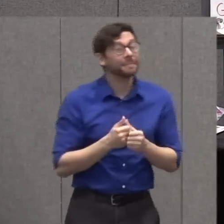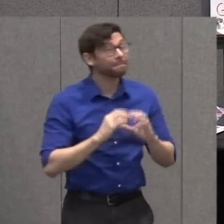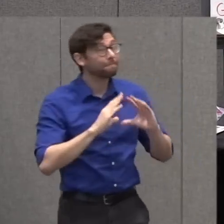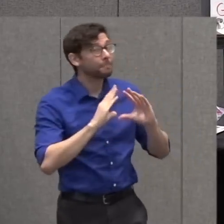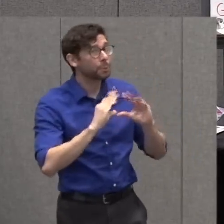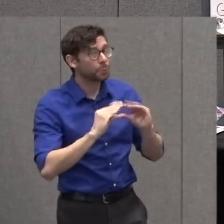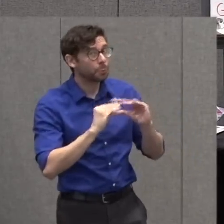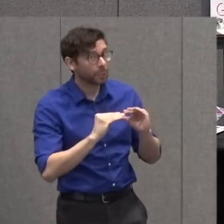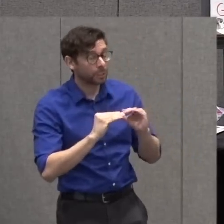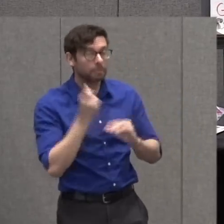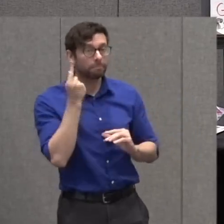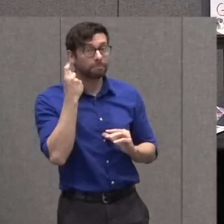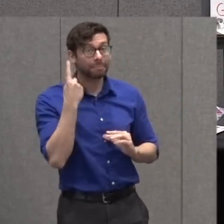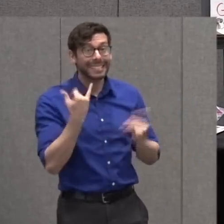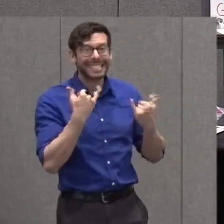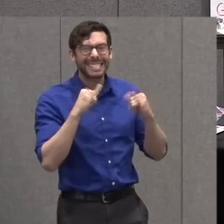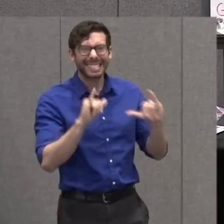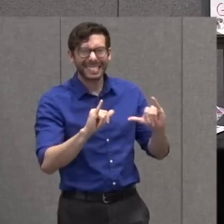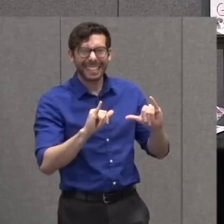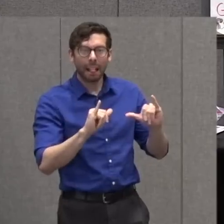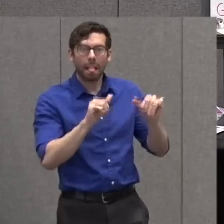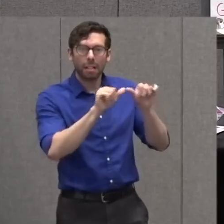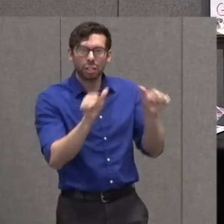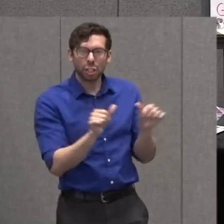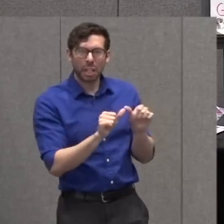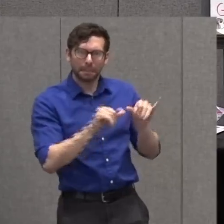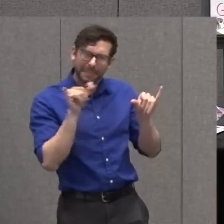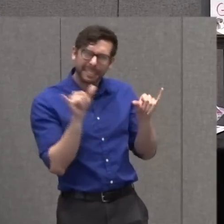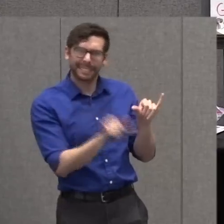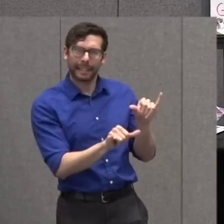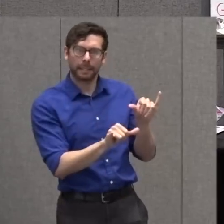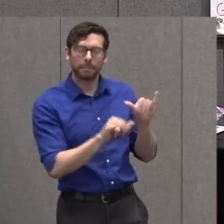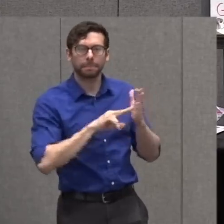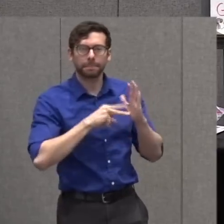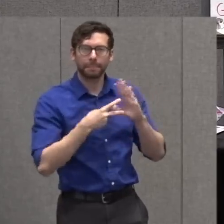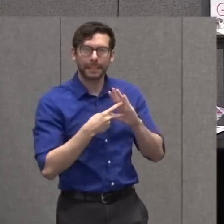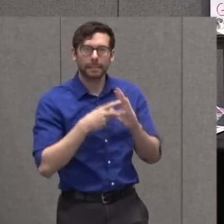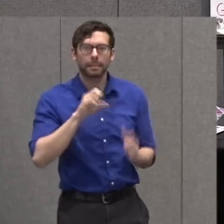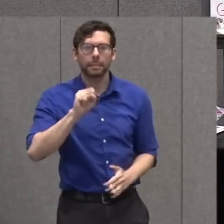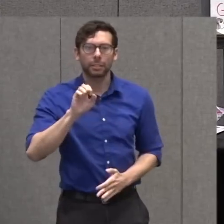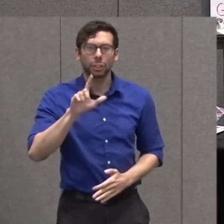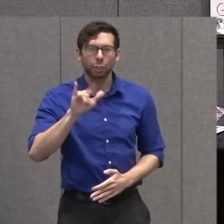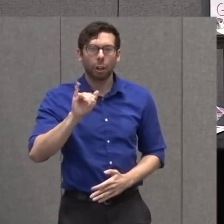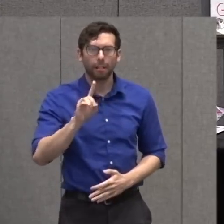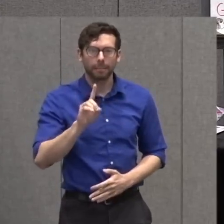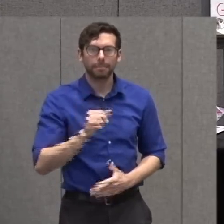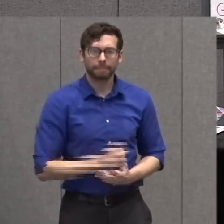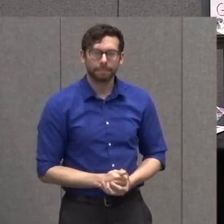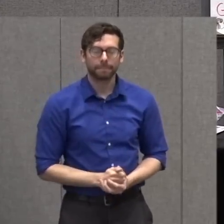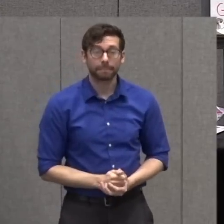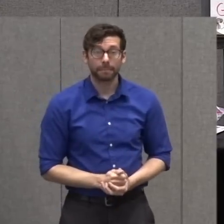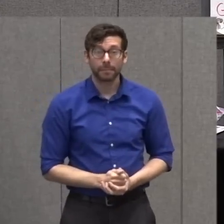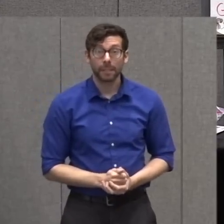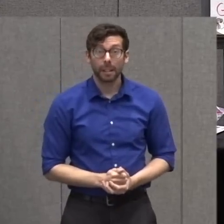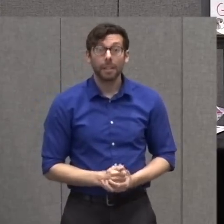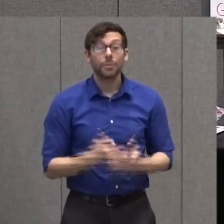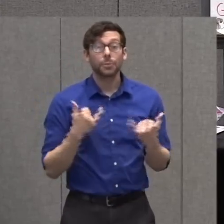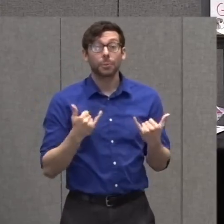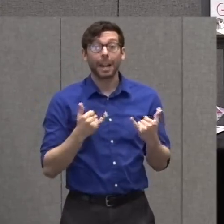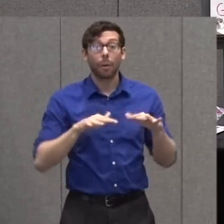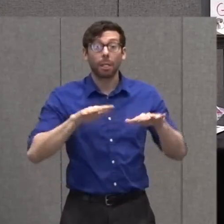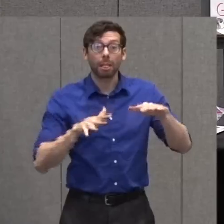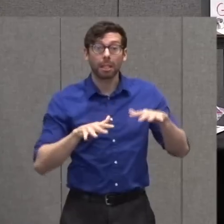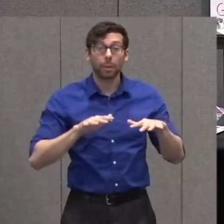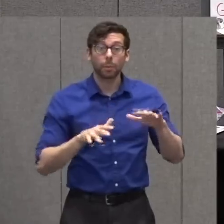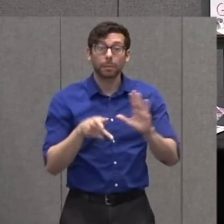keeps its shape, so it is a solid. Solid. Very good. Let's talk about some properties of a liquid.